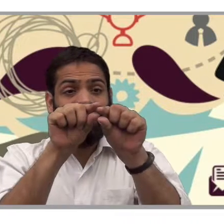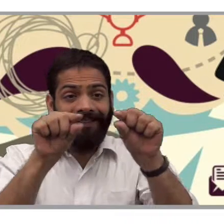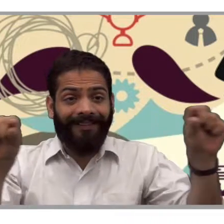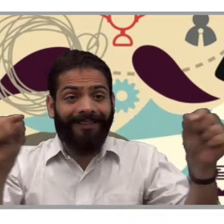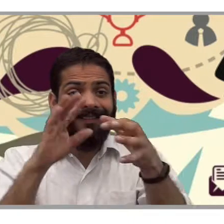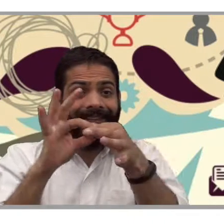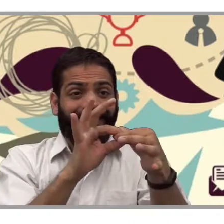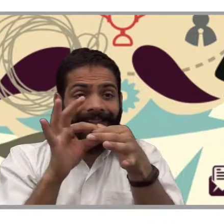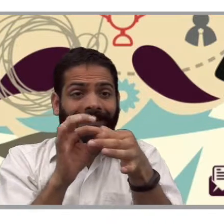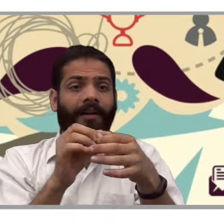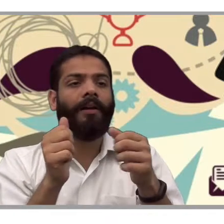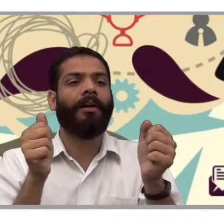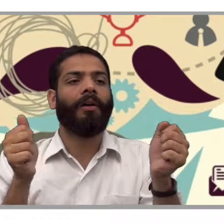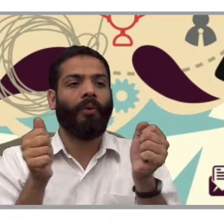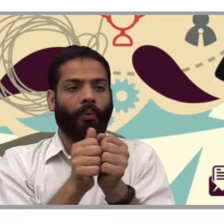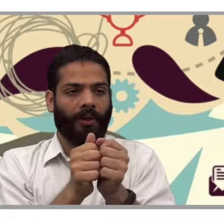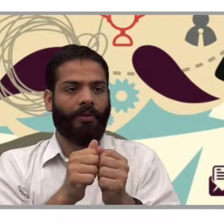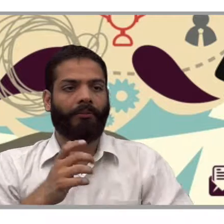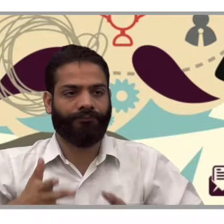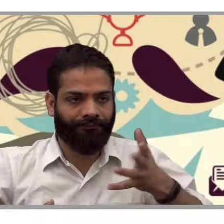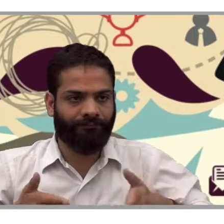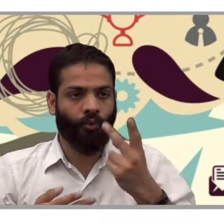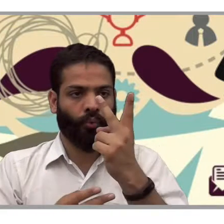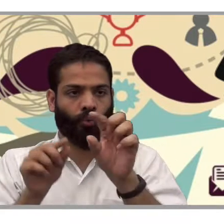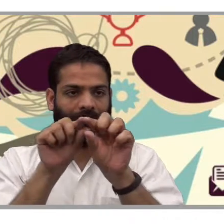like Ram and Sita walked yesterday,